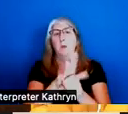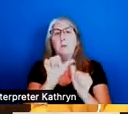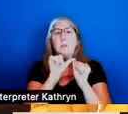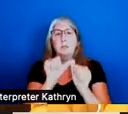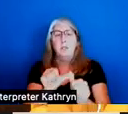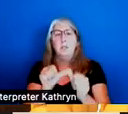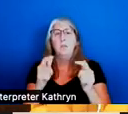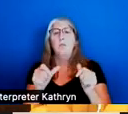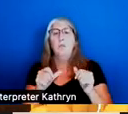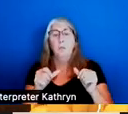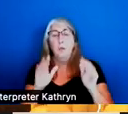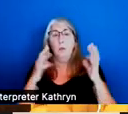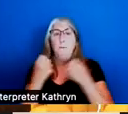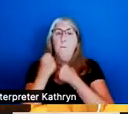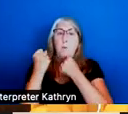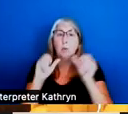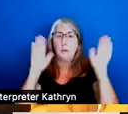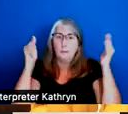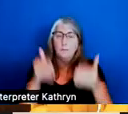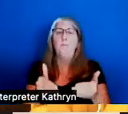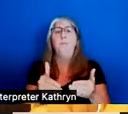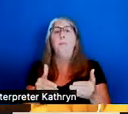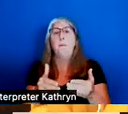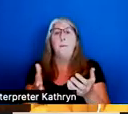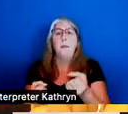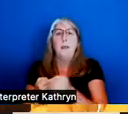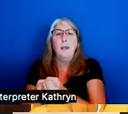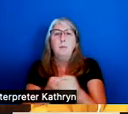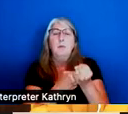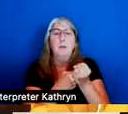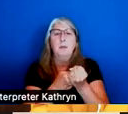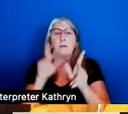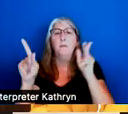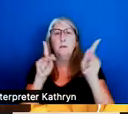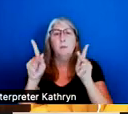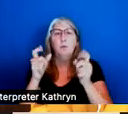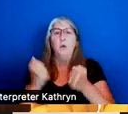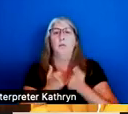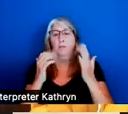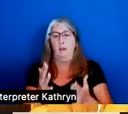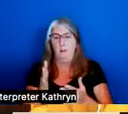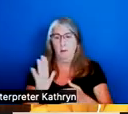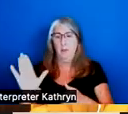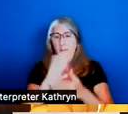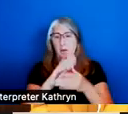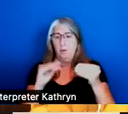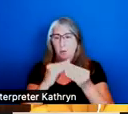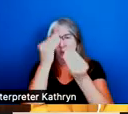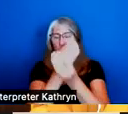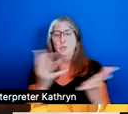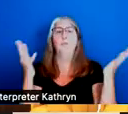boldly in centering and amplifying the voices of survivors and traditionally marginalized